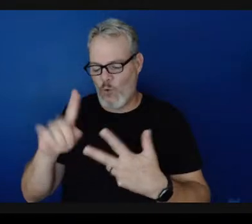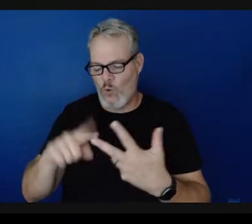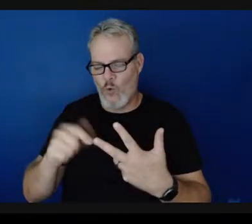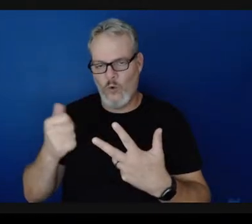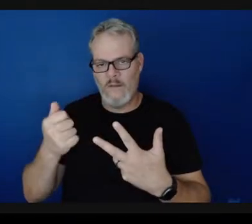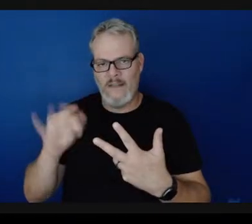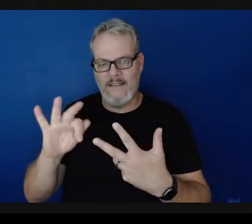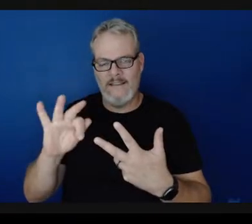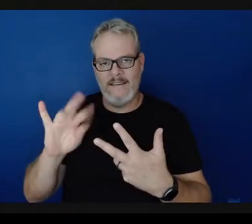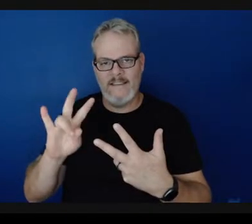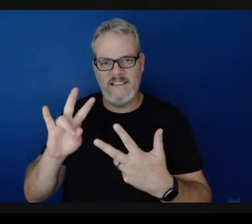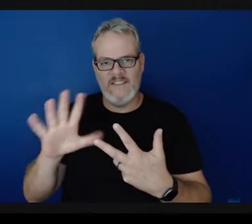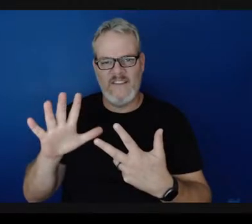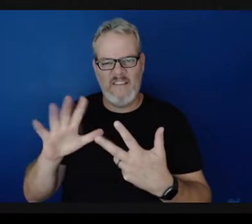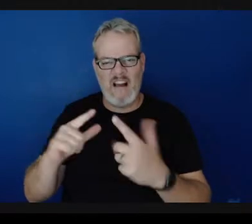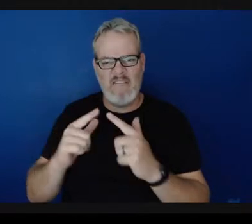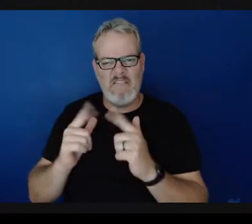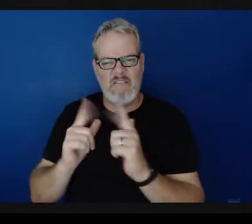from there as well.